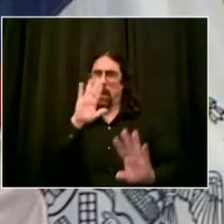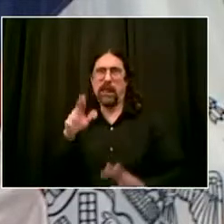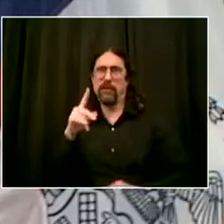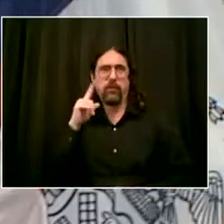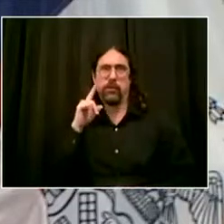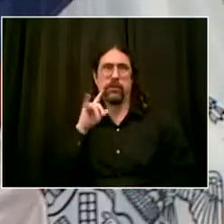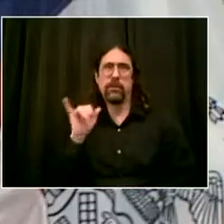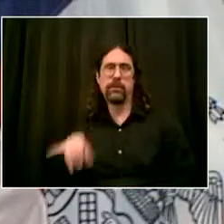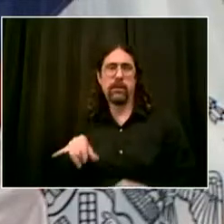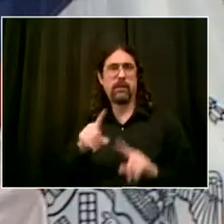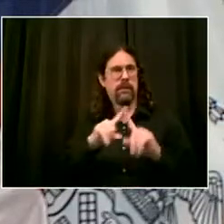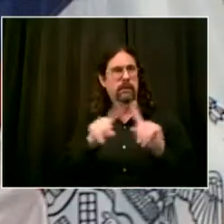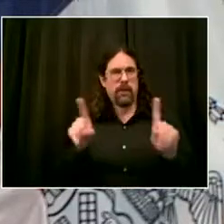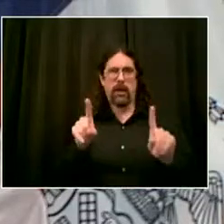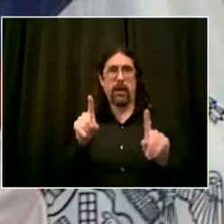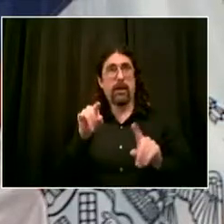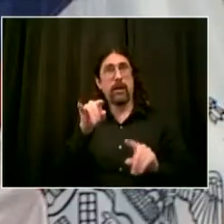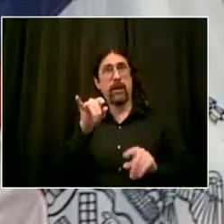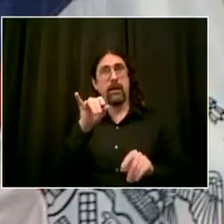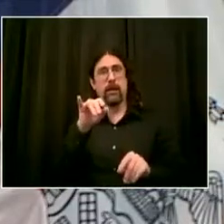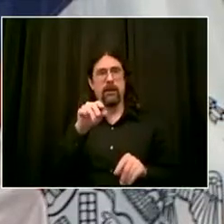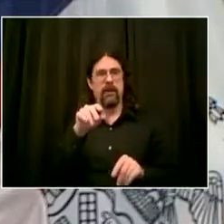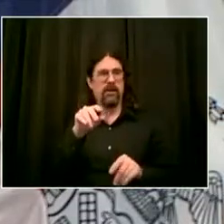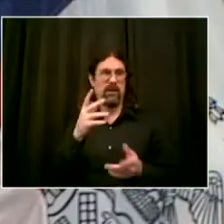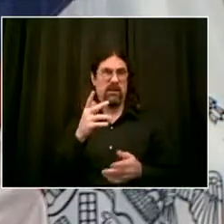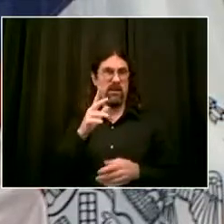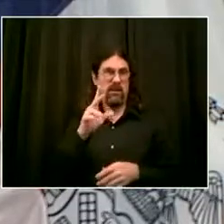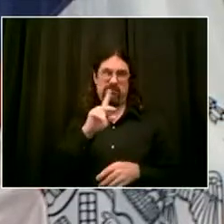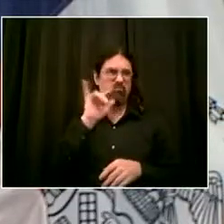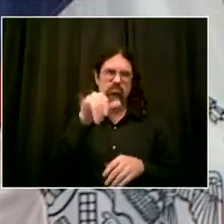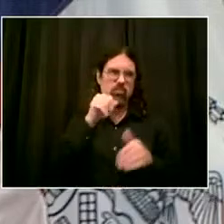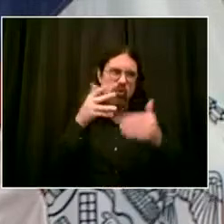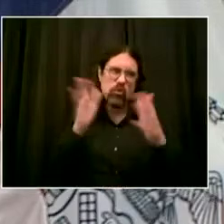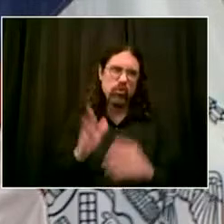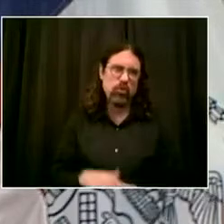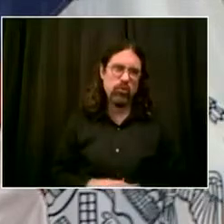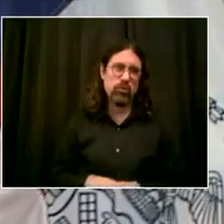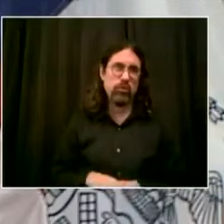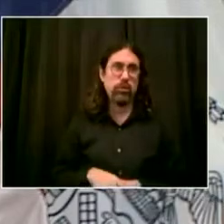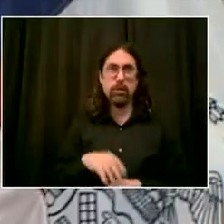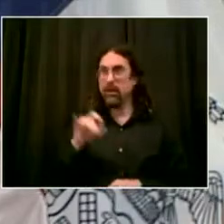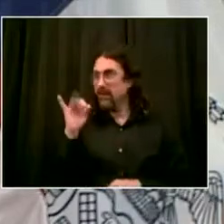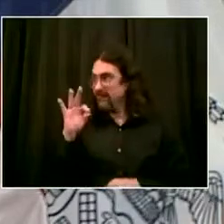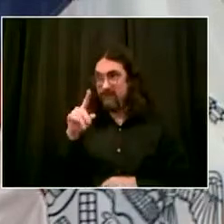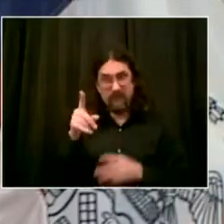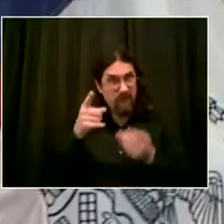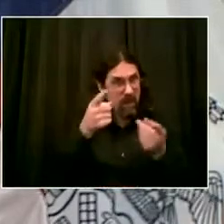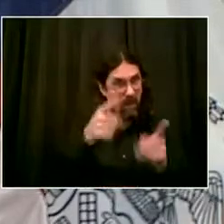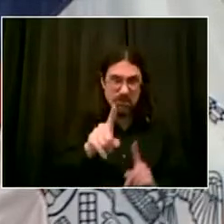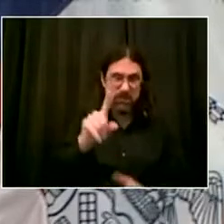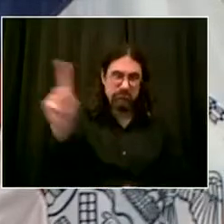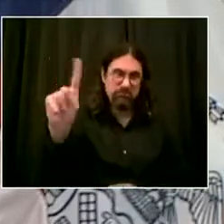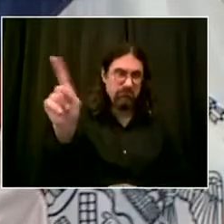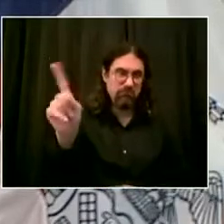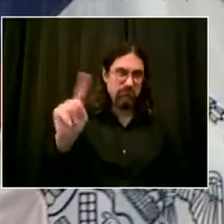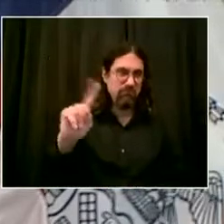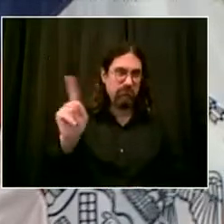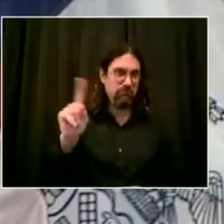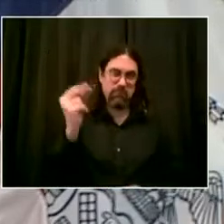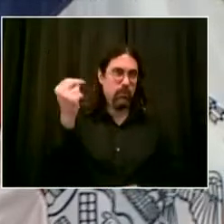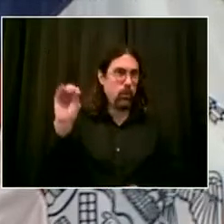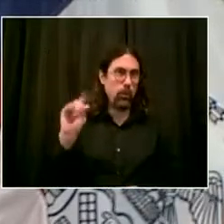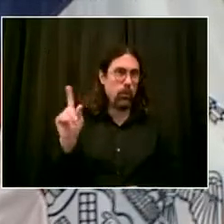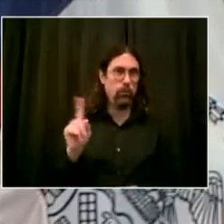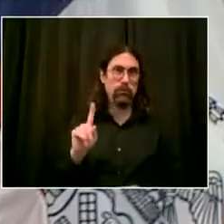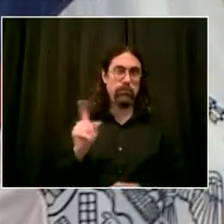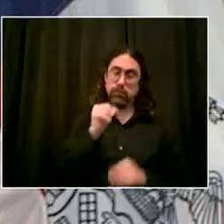that situation and make sure that that child gets a seat in learning bridges for sure go ahead for our last